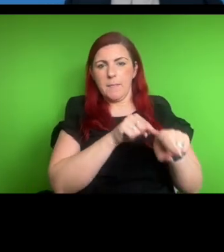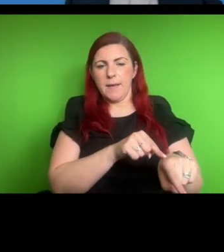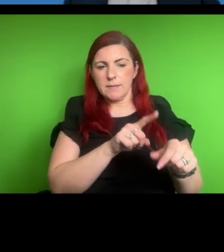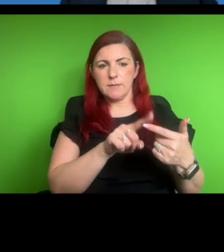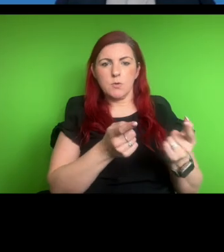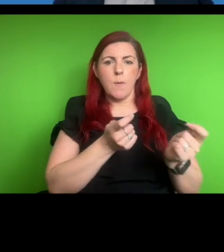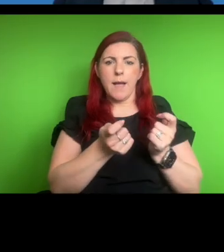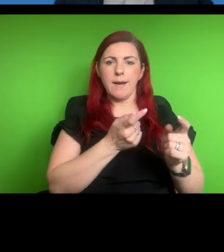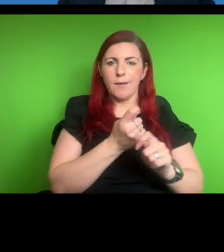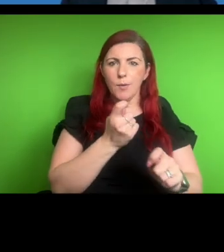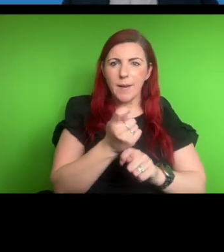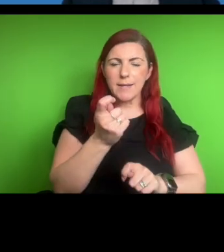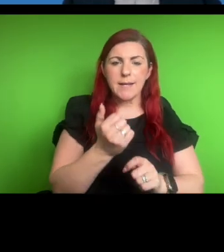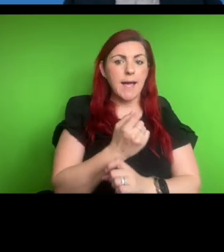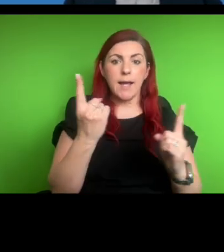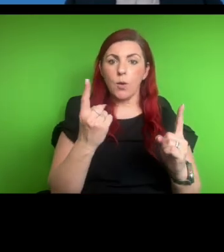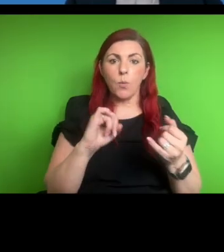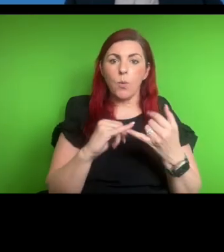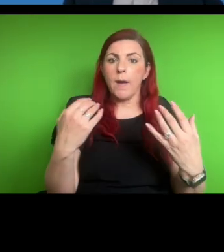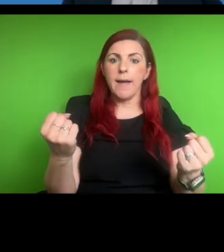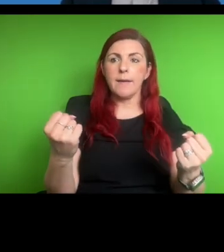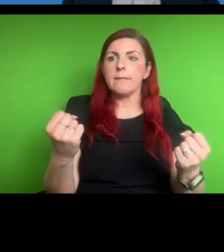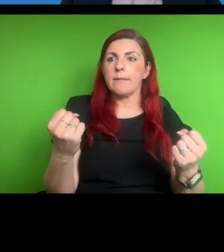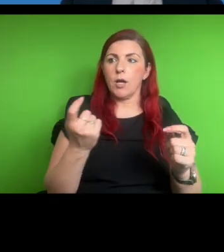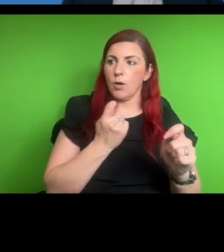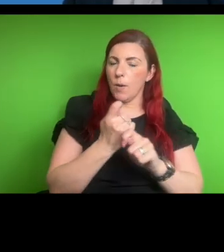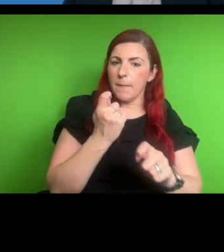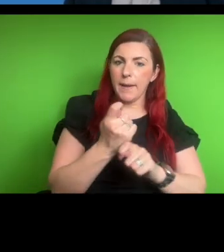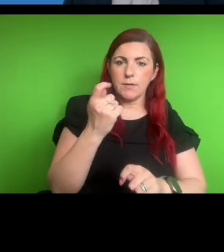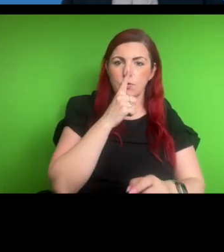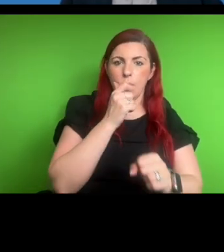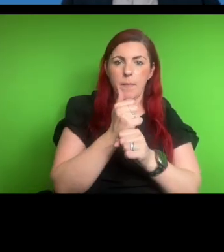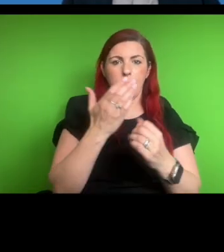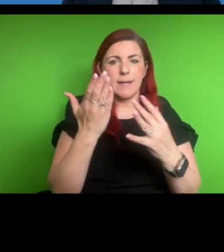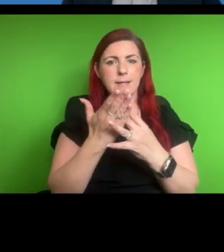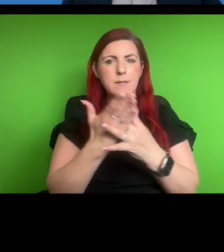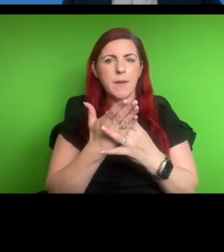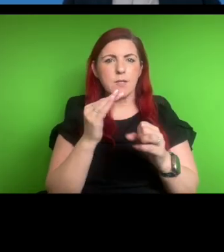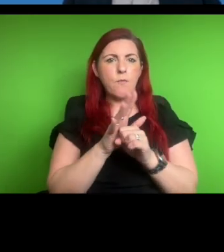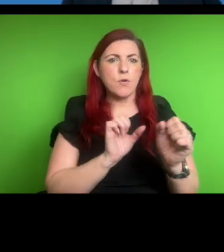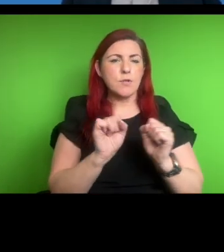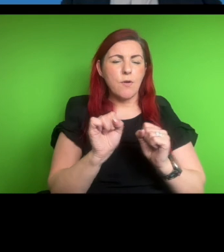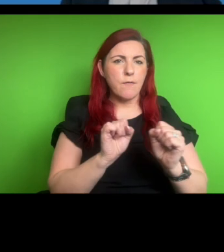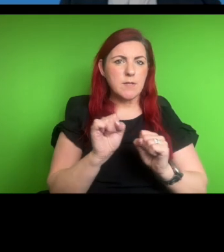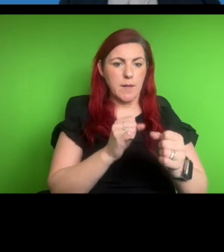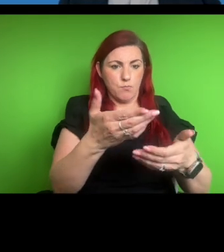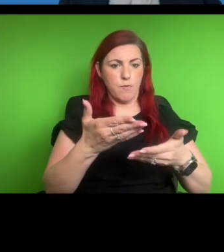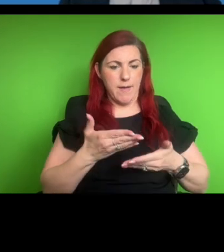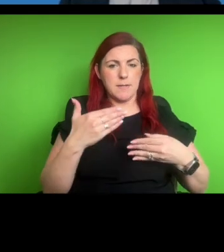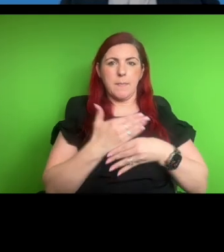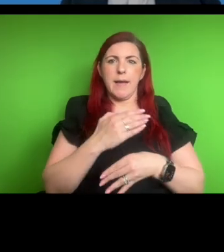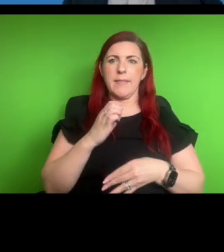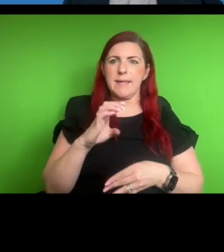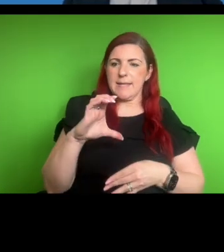has a complaint about the accessibility of the service being provided by the ECS provider can do so